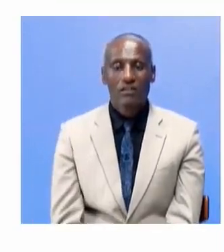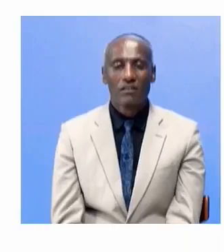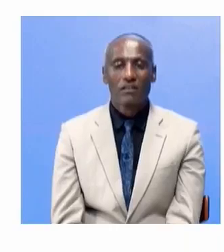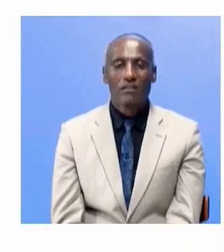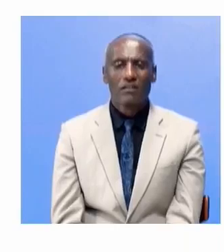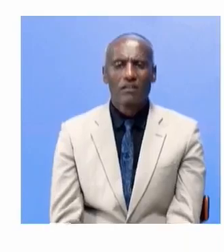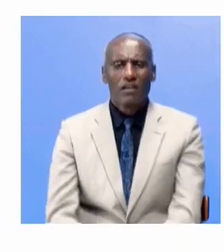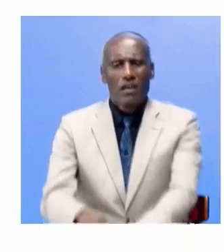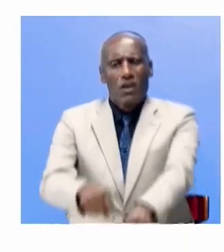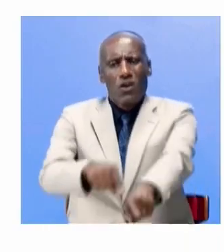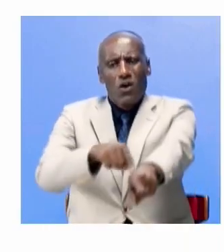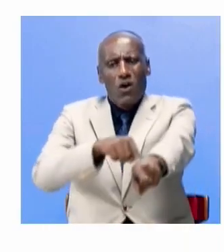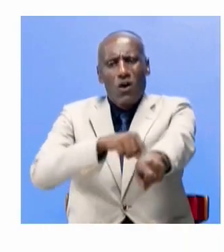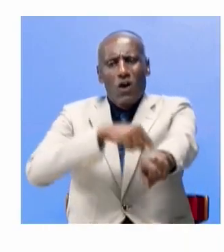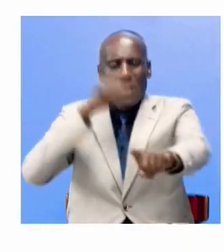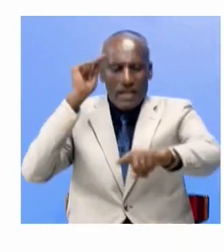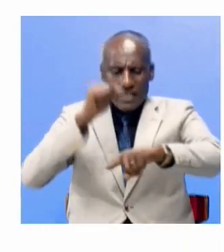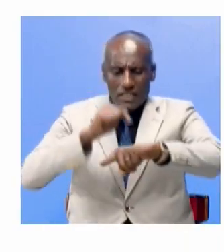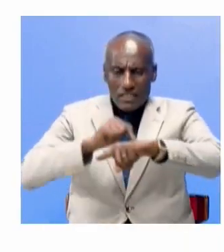longer time?